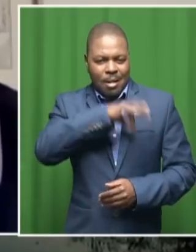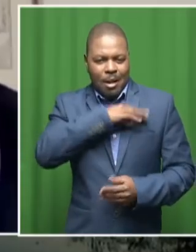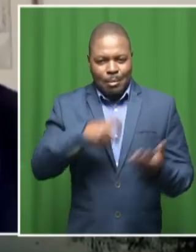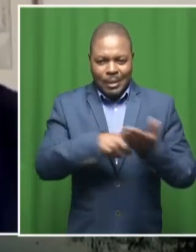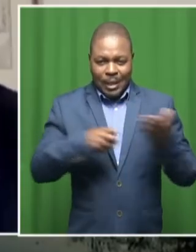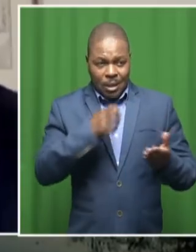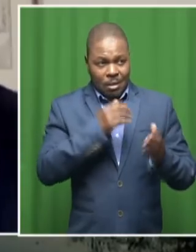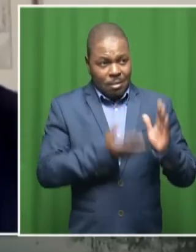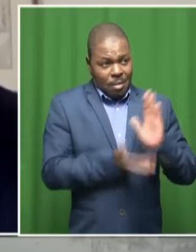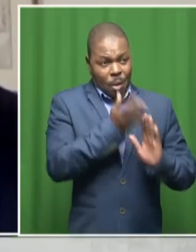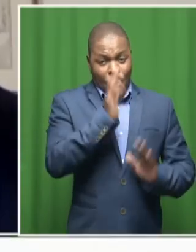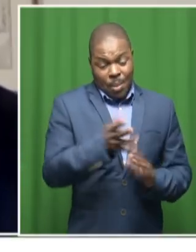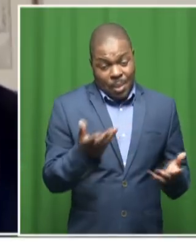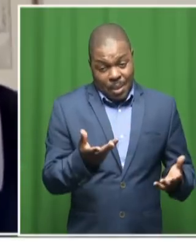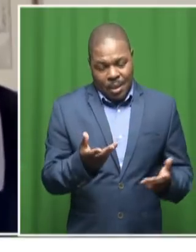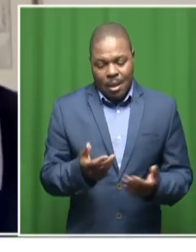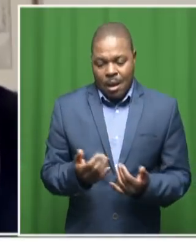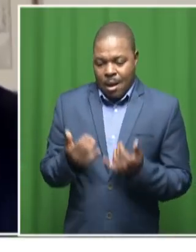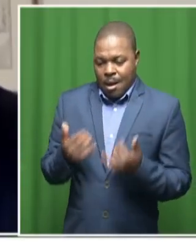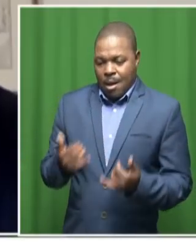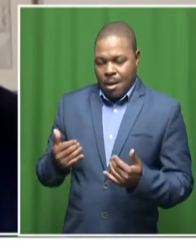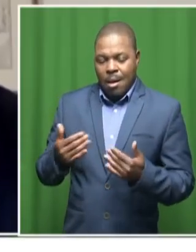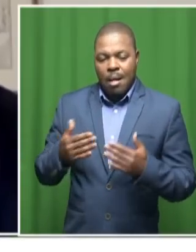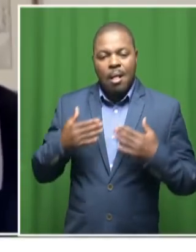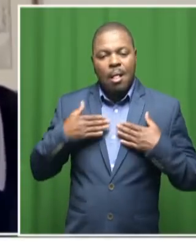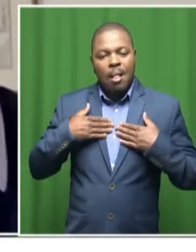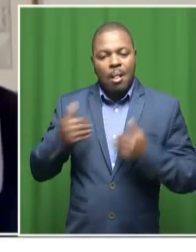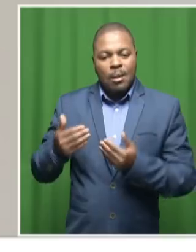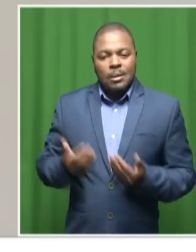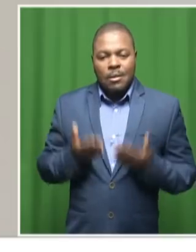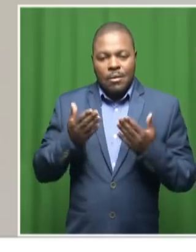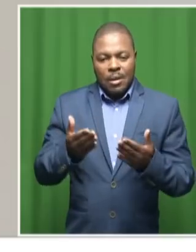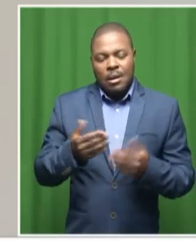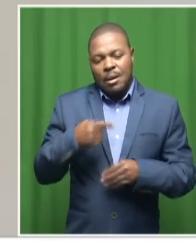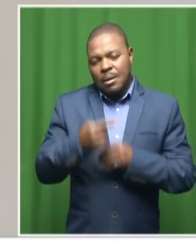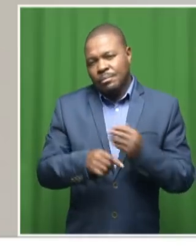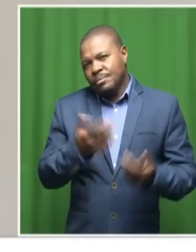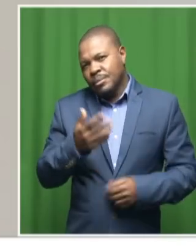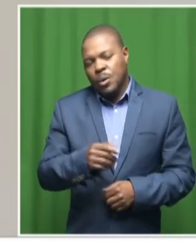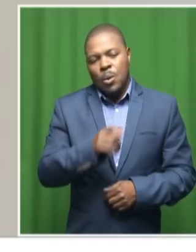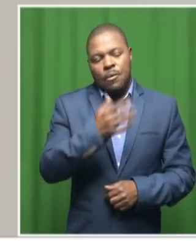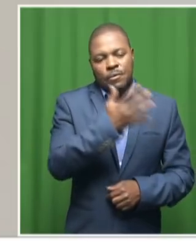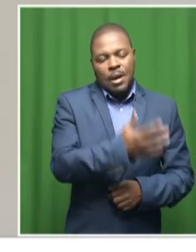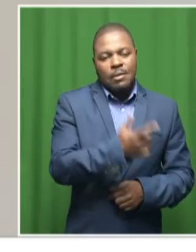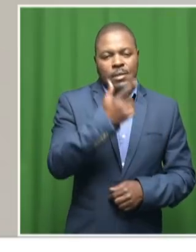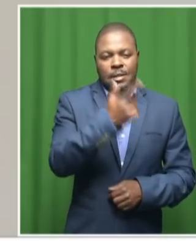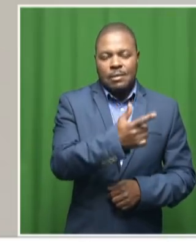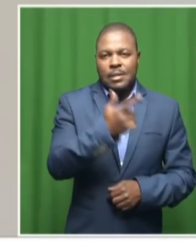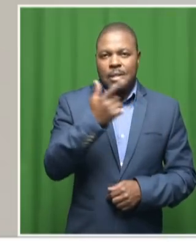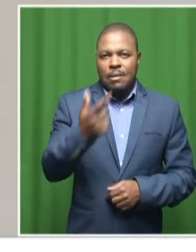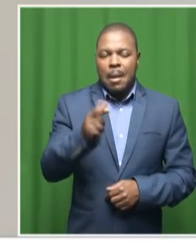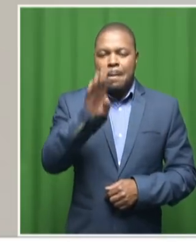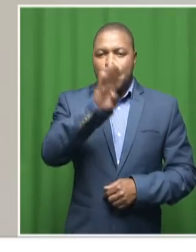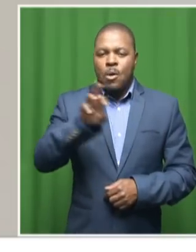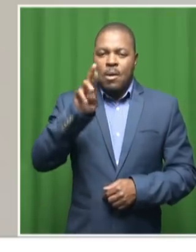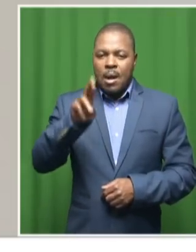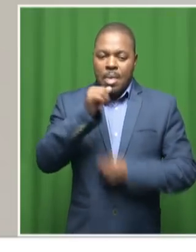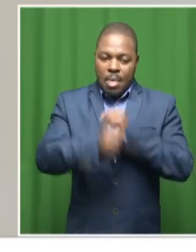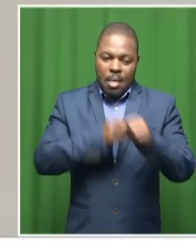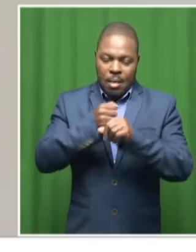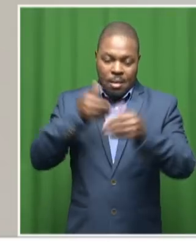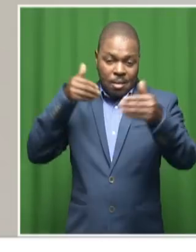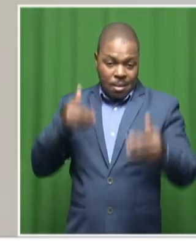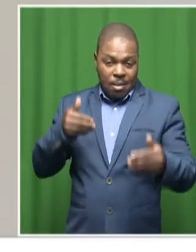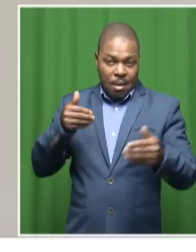Okay, so the current funding of our health services is around 577 billion Rand a year. Last year, that's